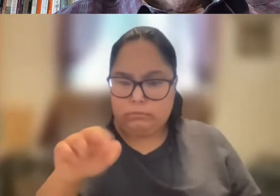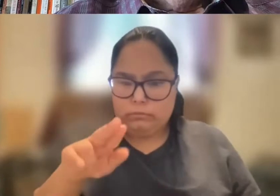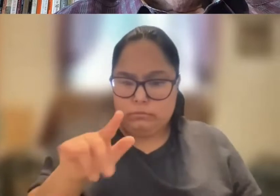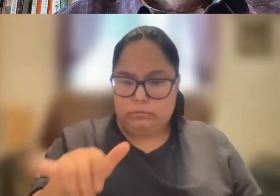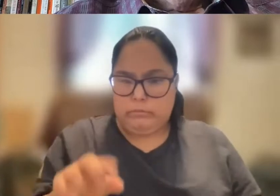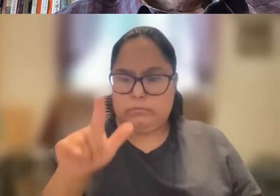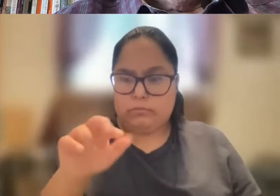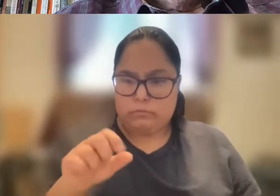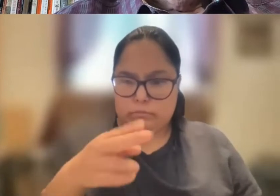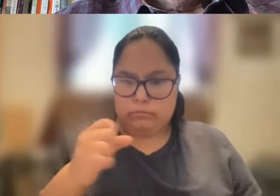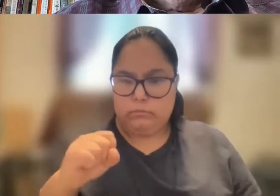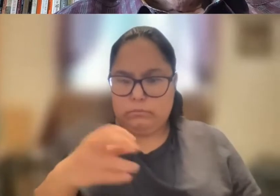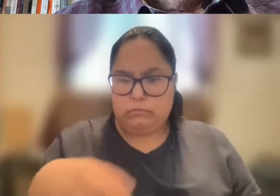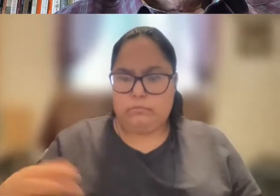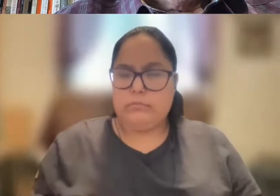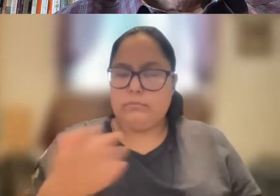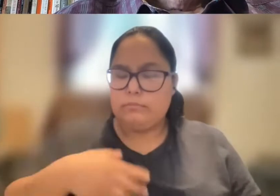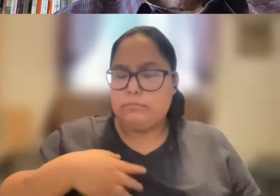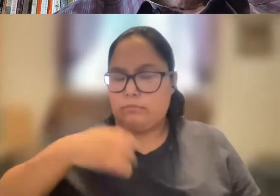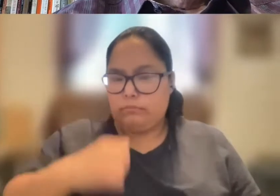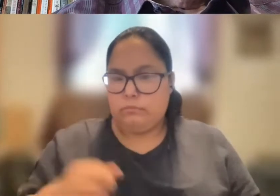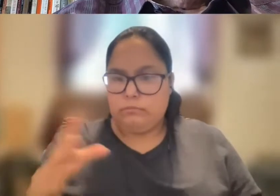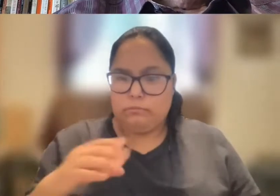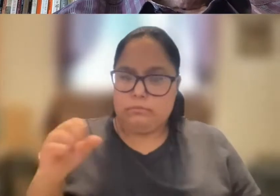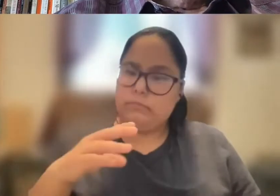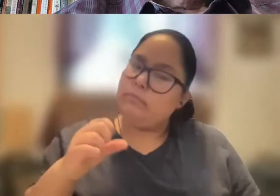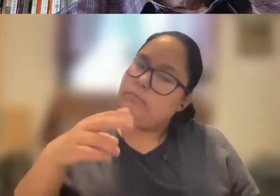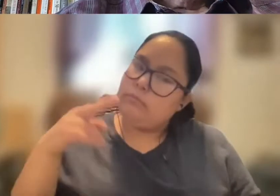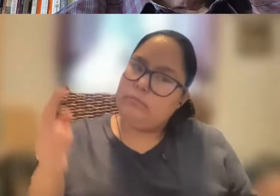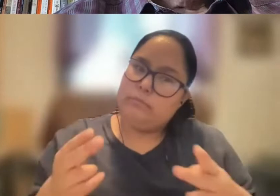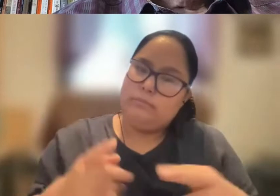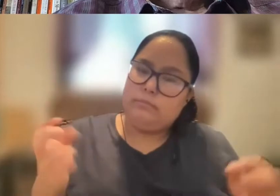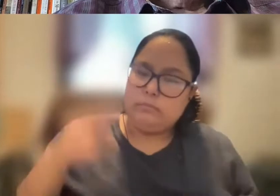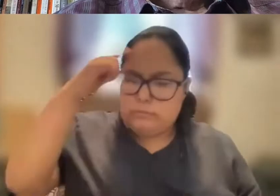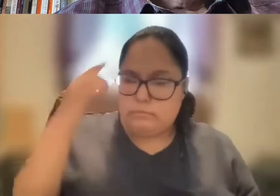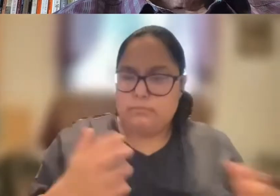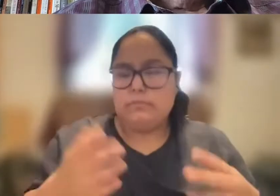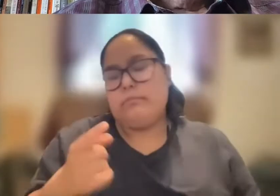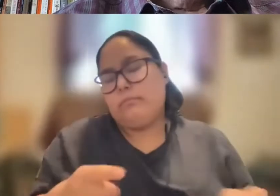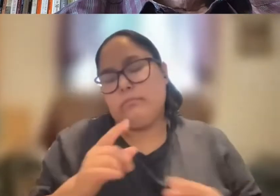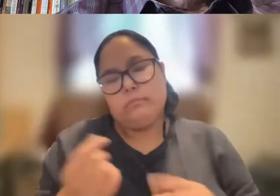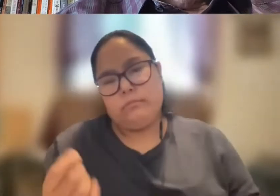leaders, put his arm around me and said, "Hey, cocksucker." And I can say that because that's what you do.